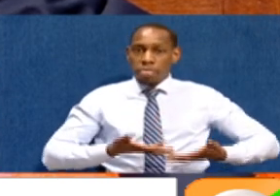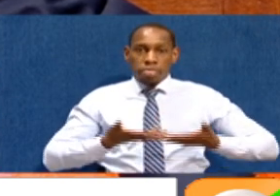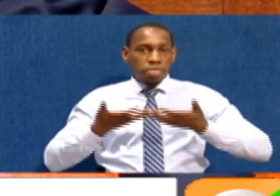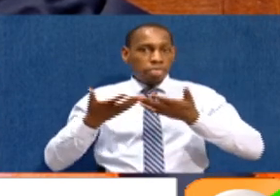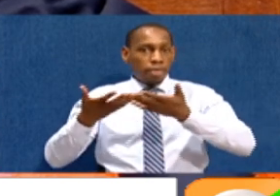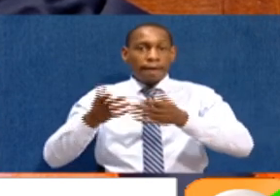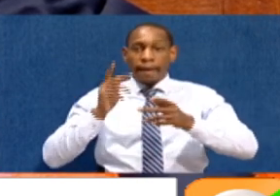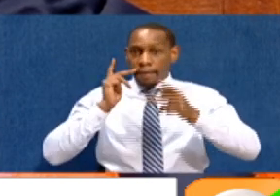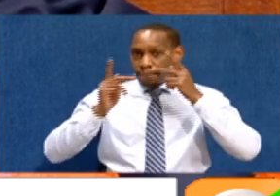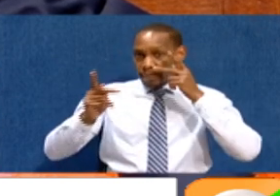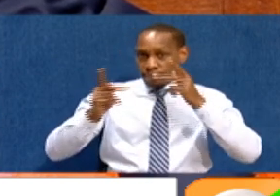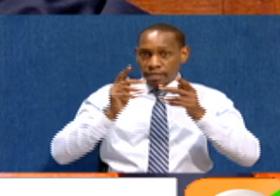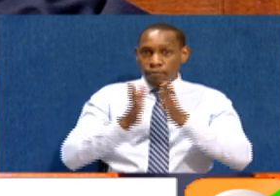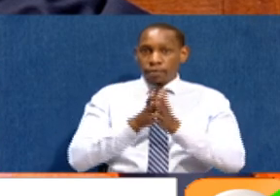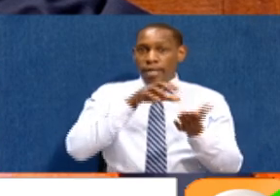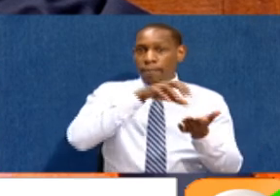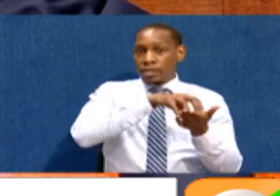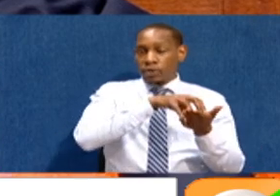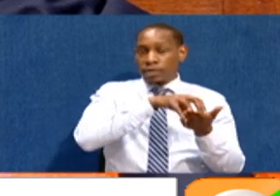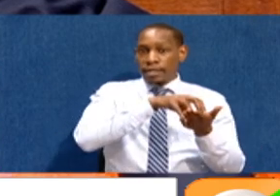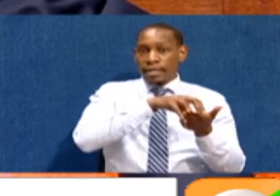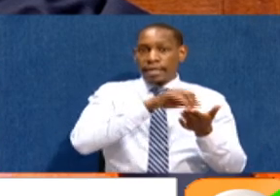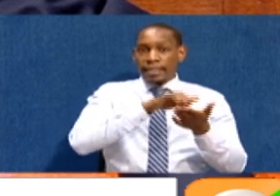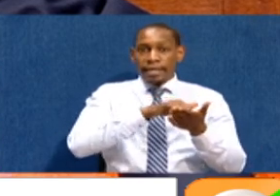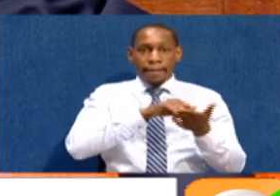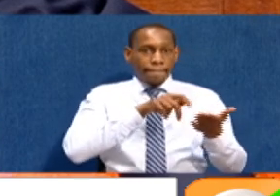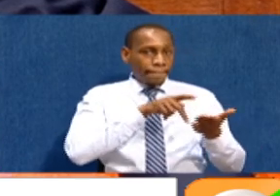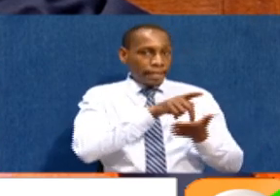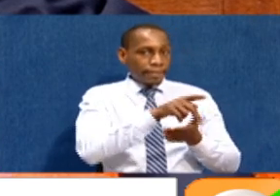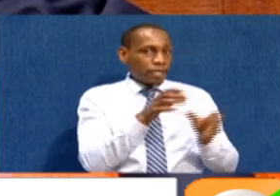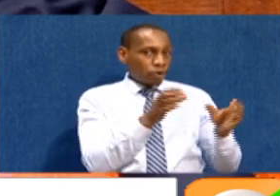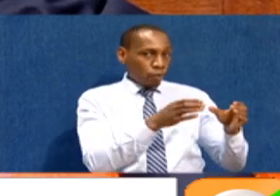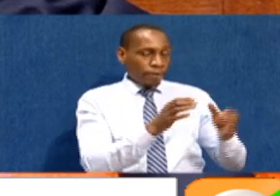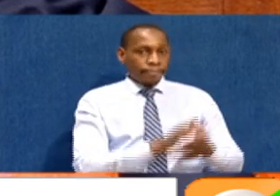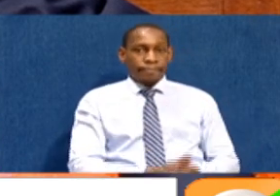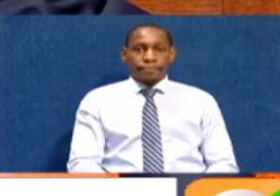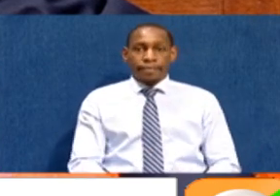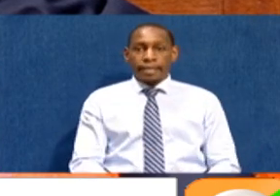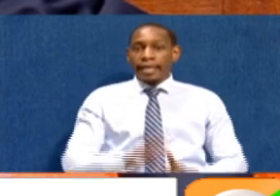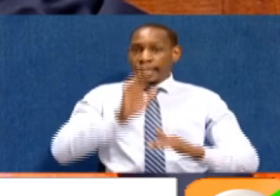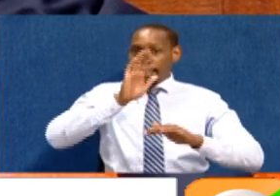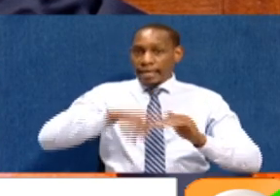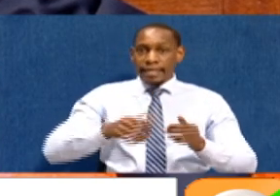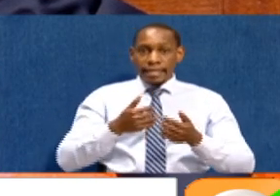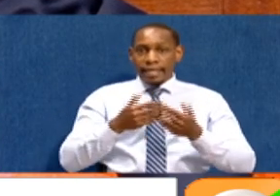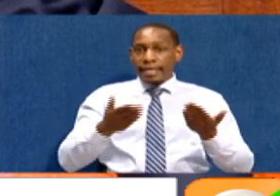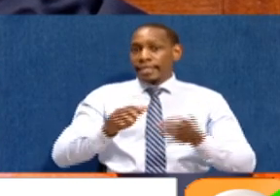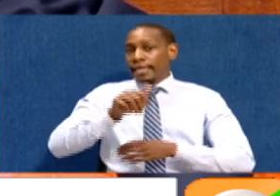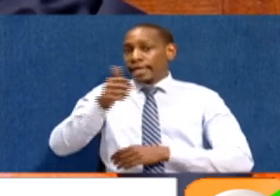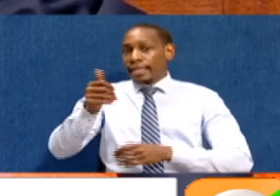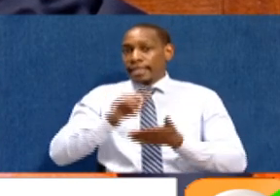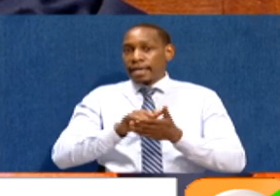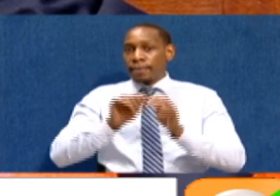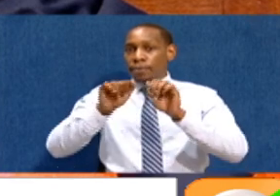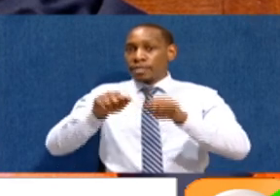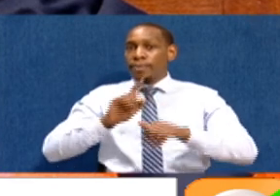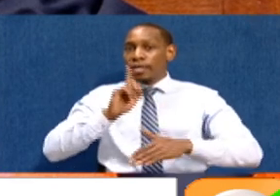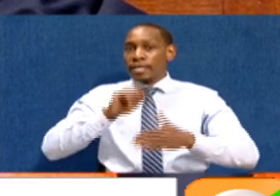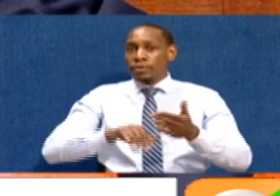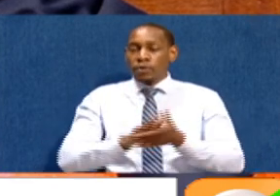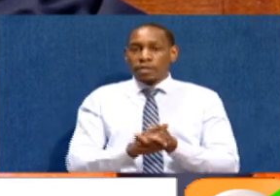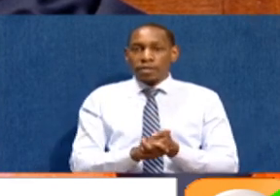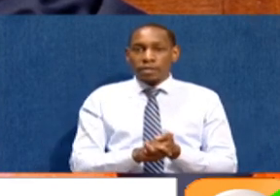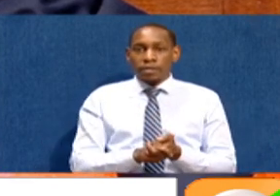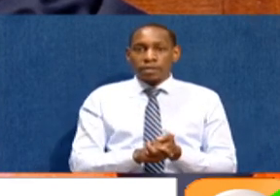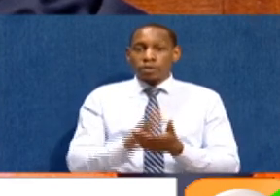the perspective and position of the paying agent rather than anything that we could call